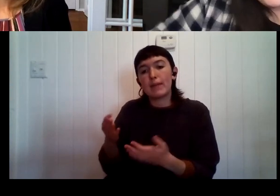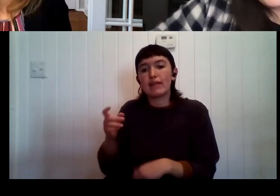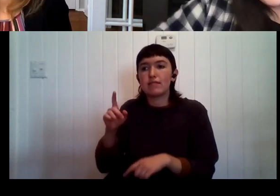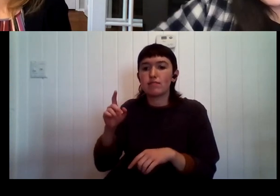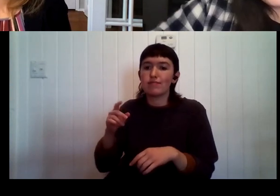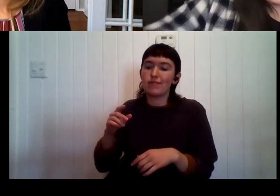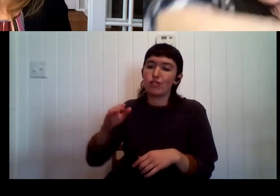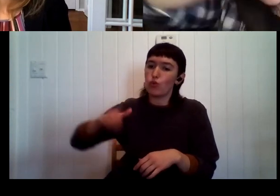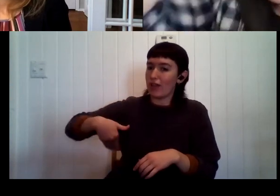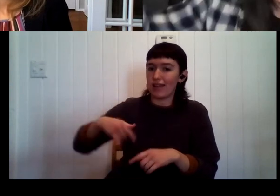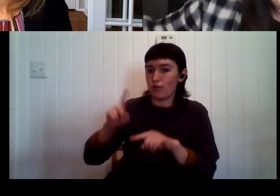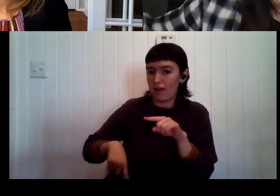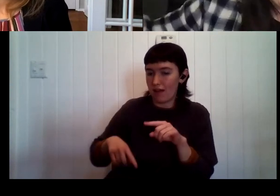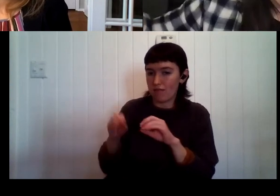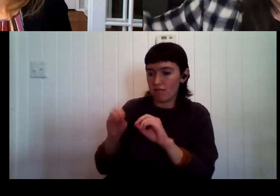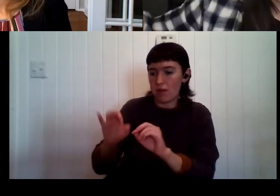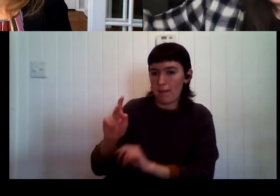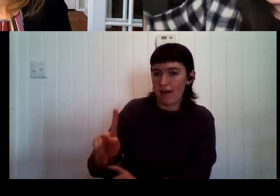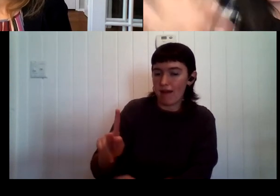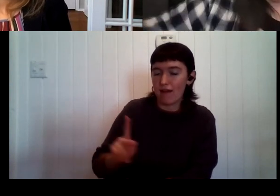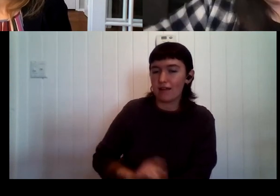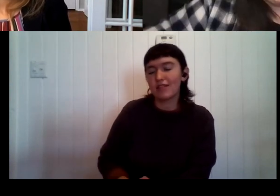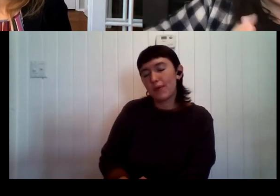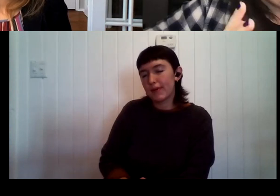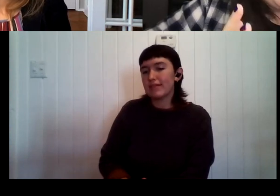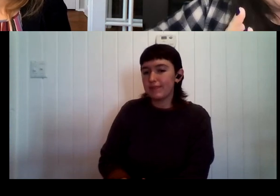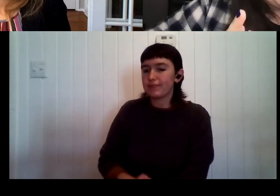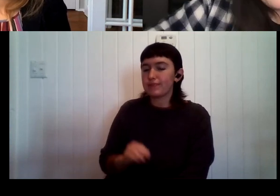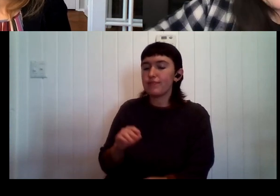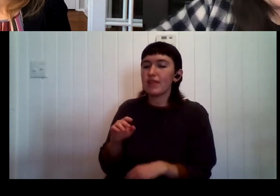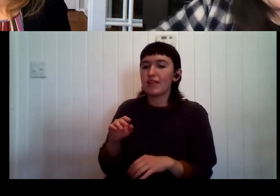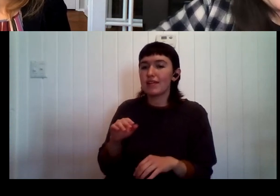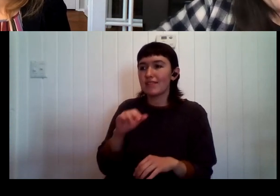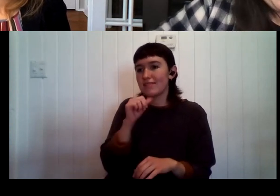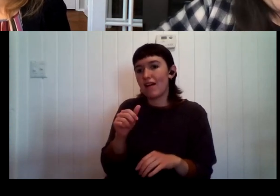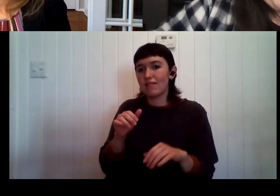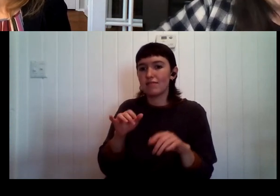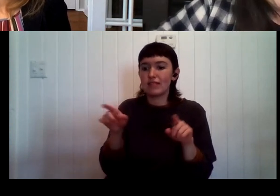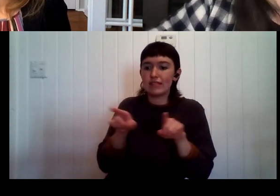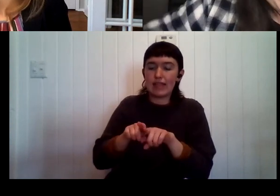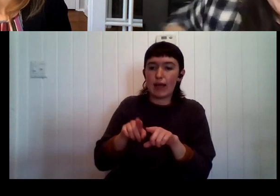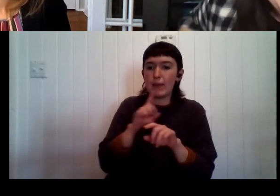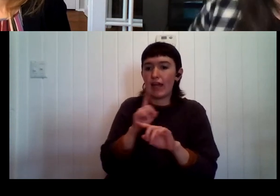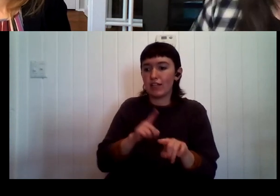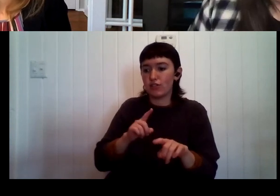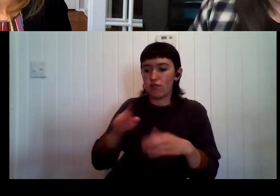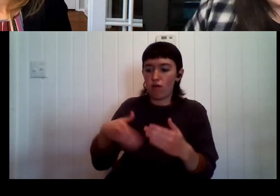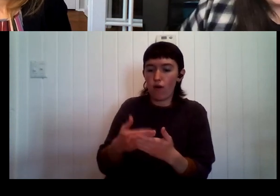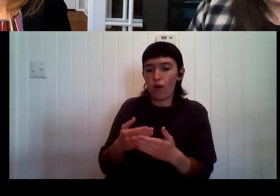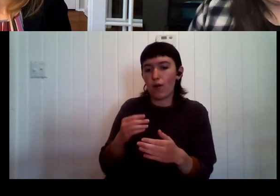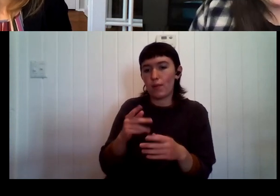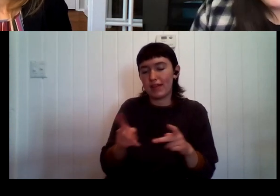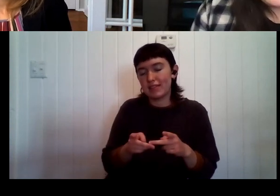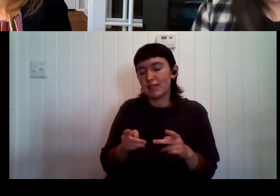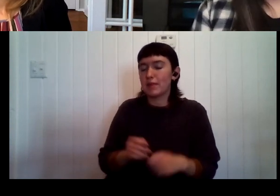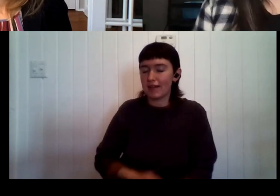specific that it's hard to answer that question for like all places everywhere, but putting them back is better than not putting them back for sure. The next question